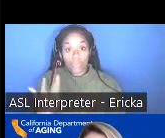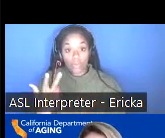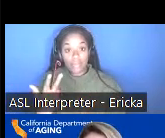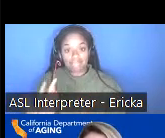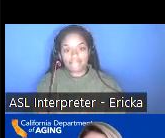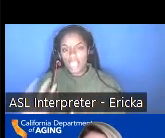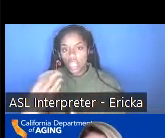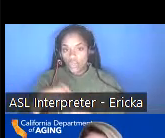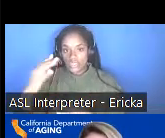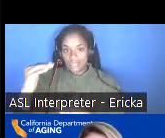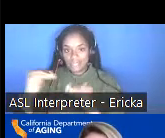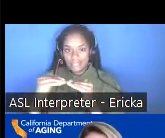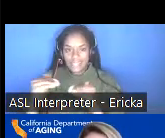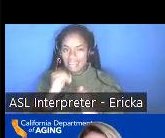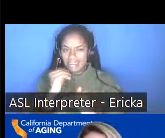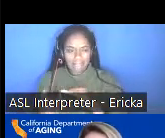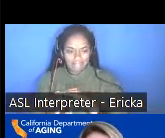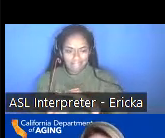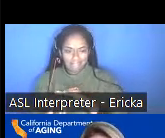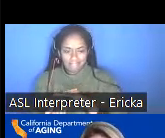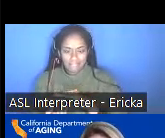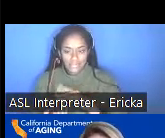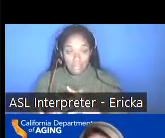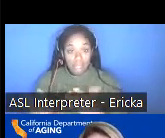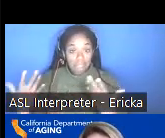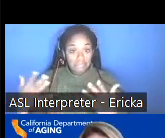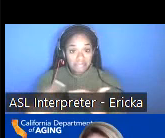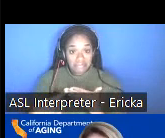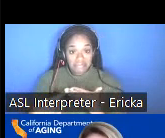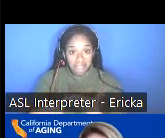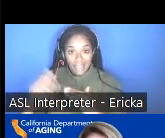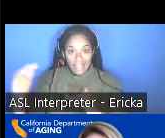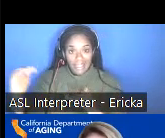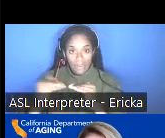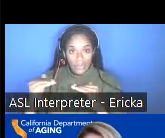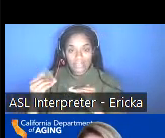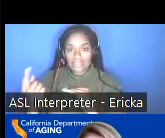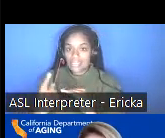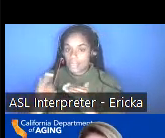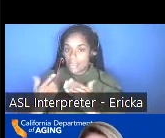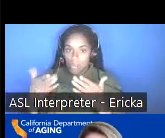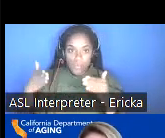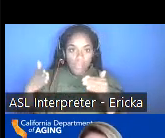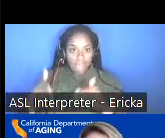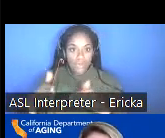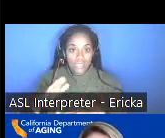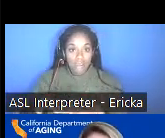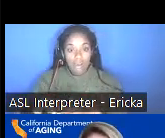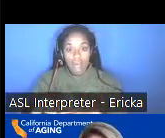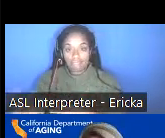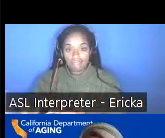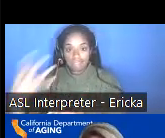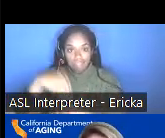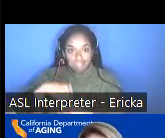and equity, not isolation. I mean, as we've discussed, equity is something that we really are focusing on incorporating